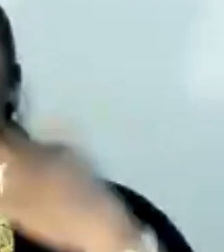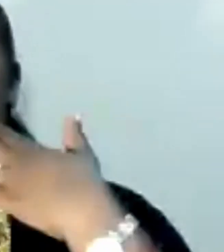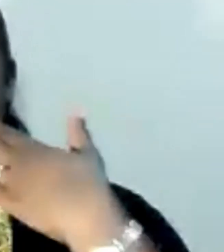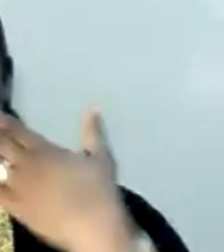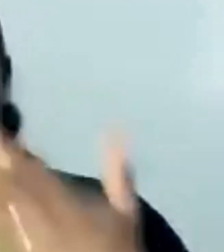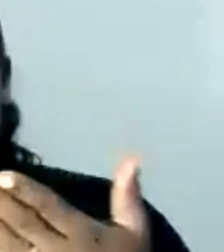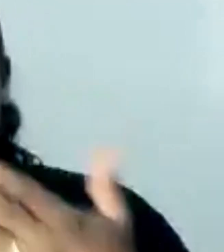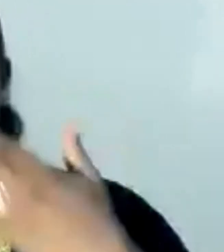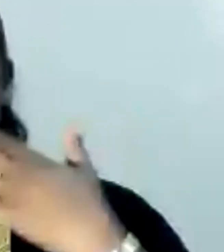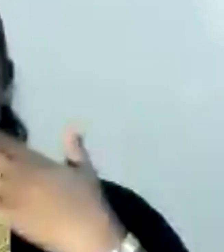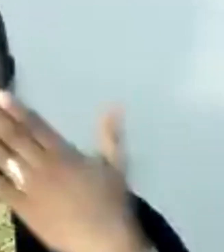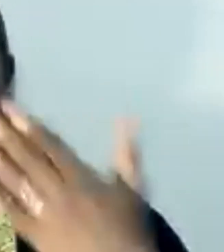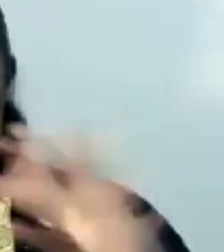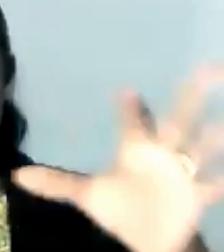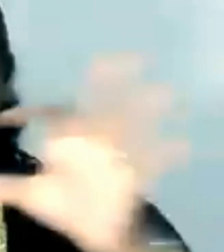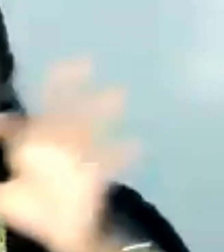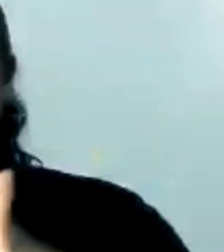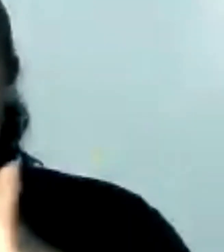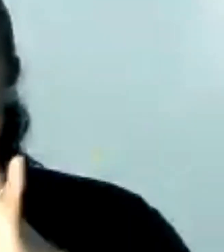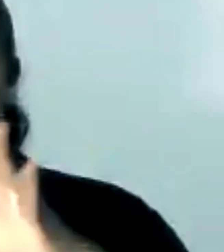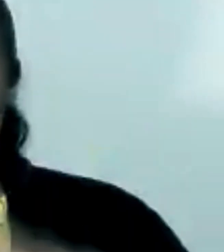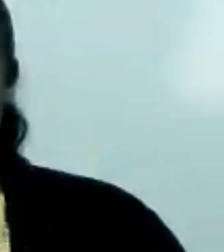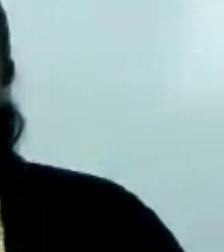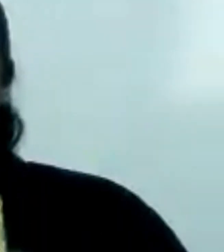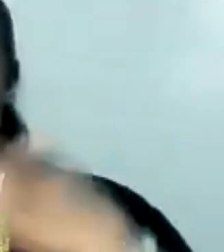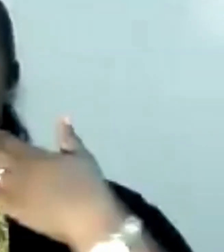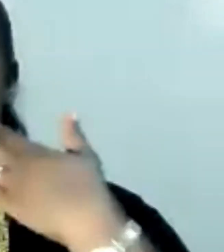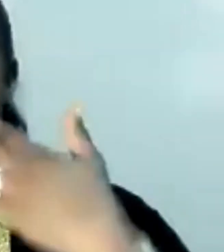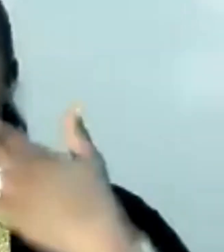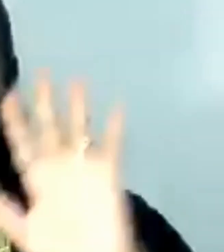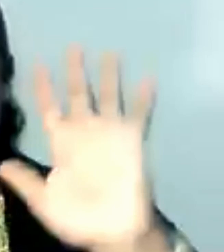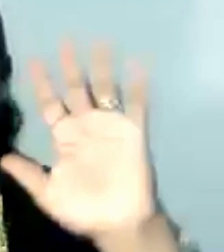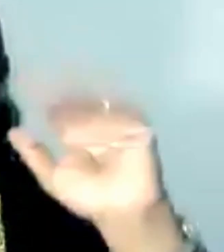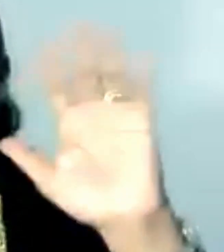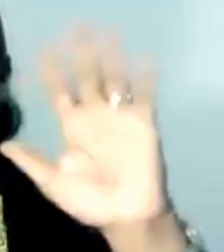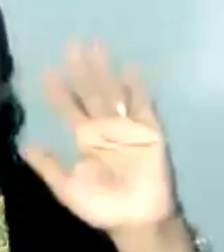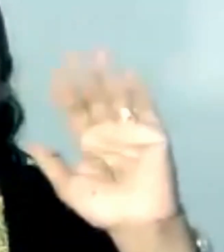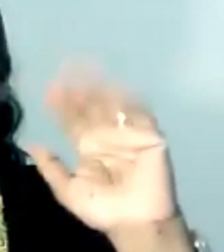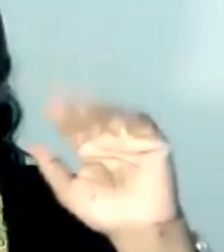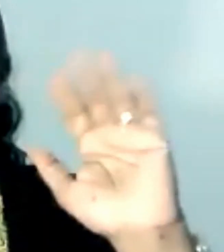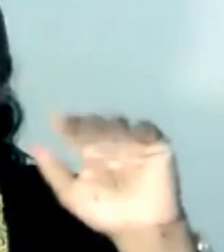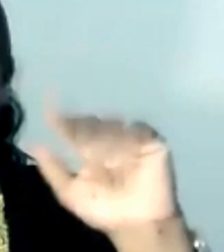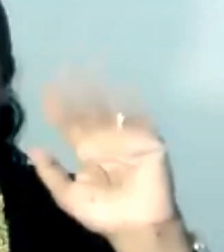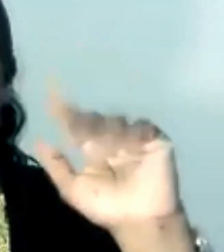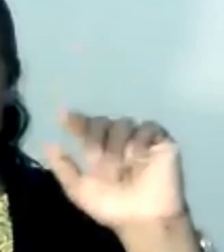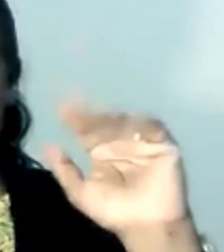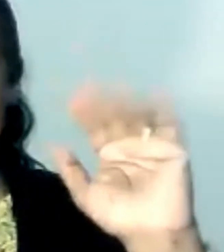and have a good night, everyone. Bye. Bye. Thank you.